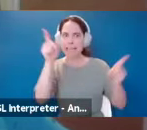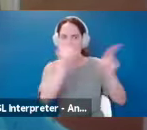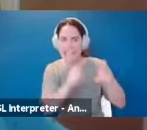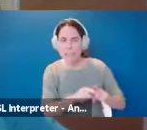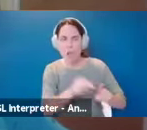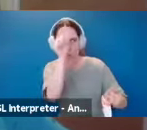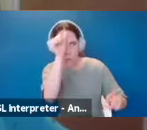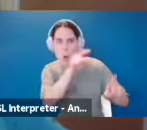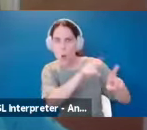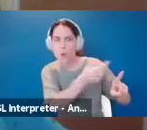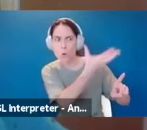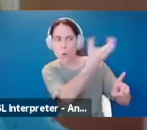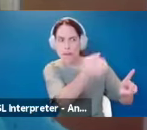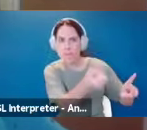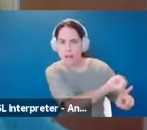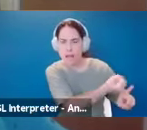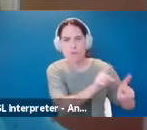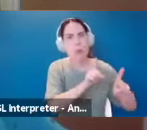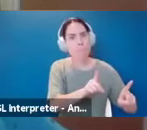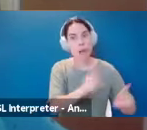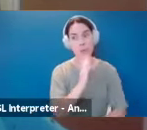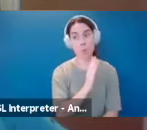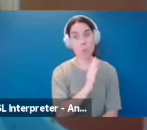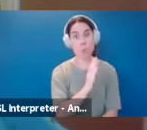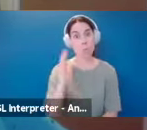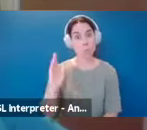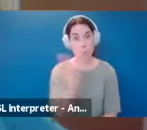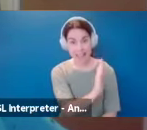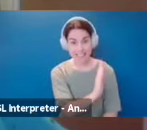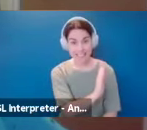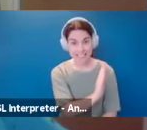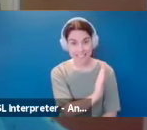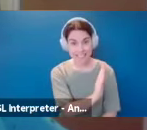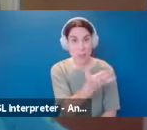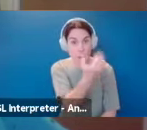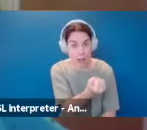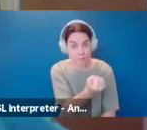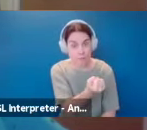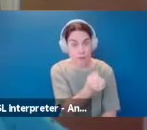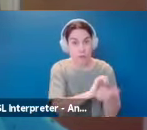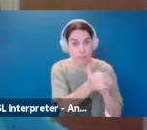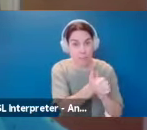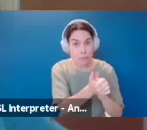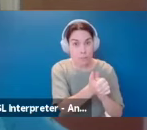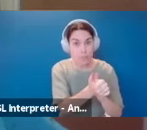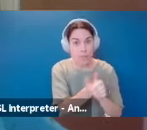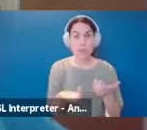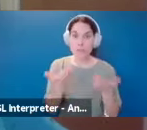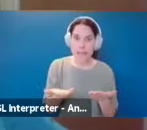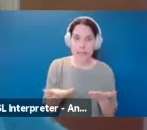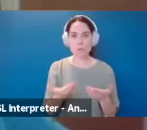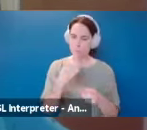in the West? I mean close where you listen to us and hear us talk about the racism we have experienced on the streets